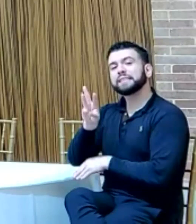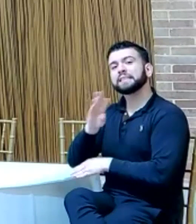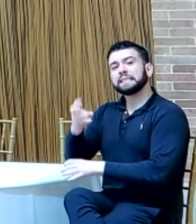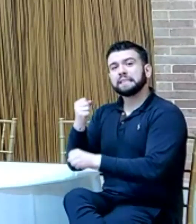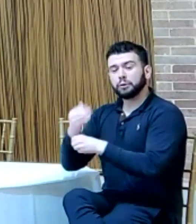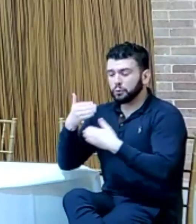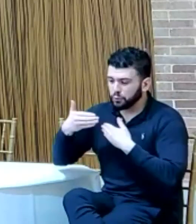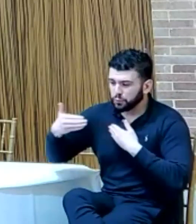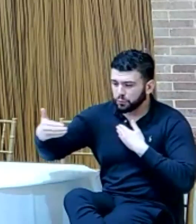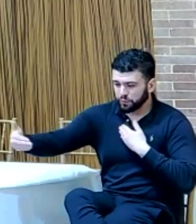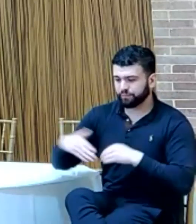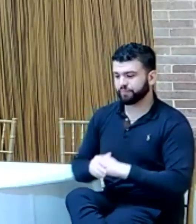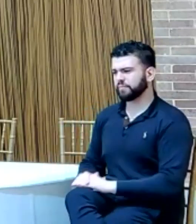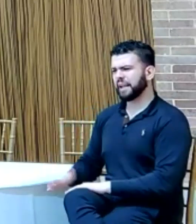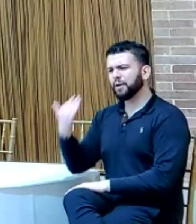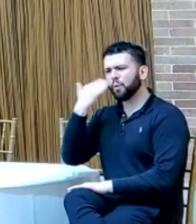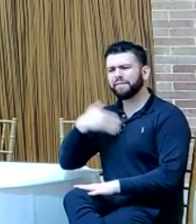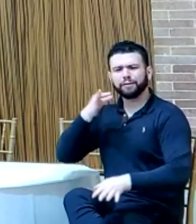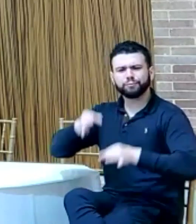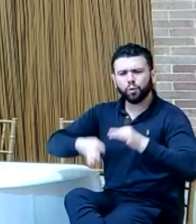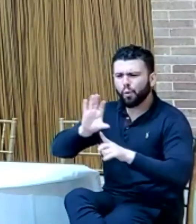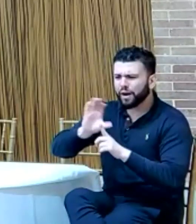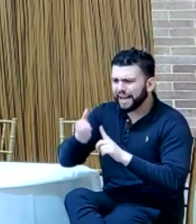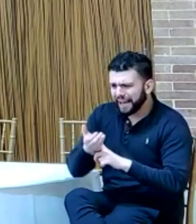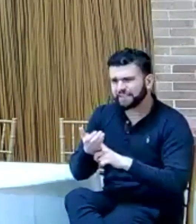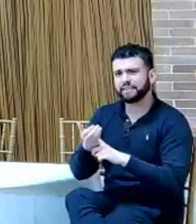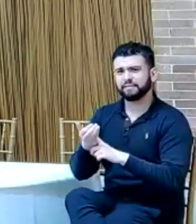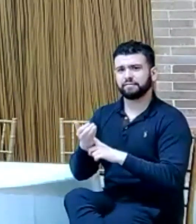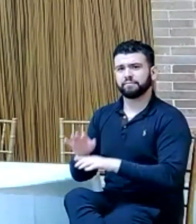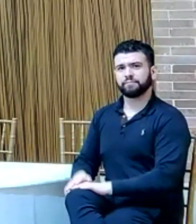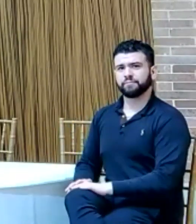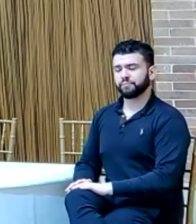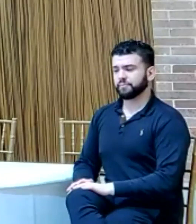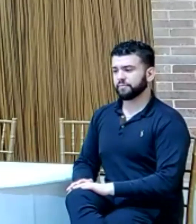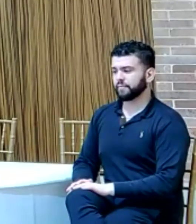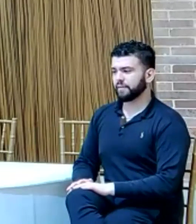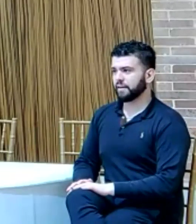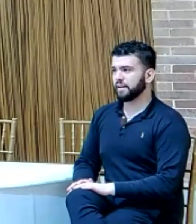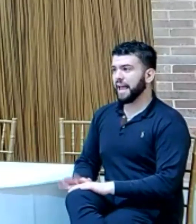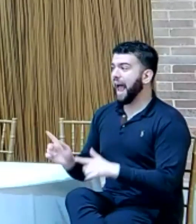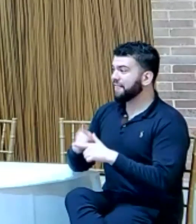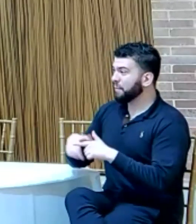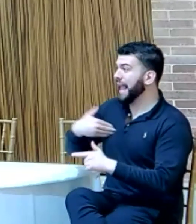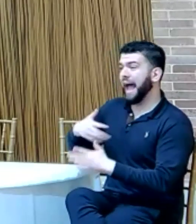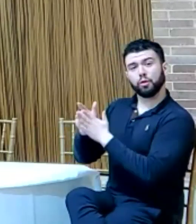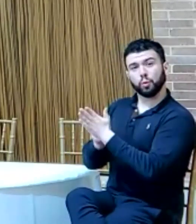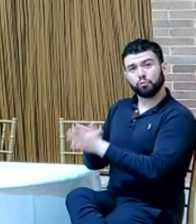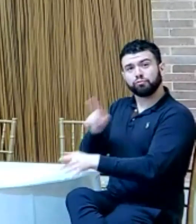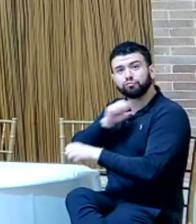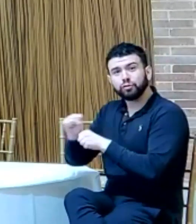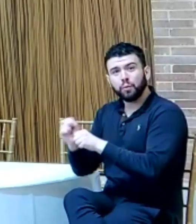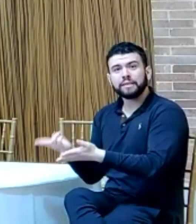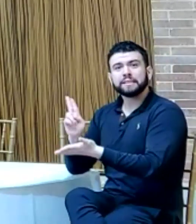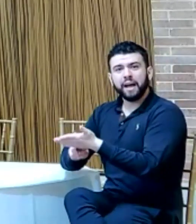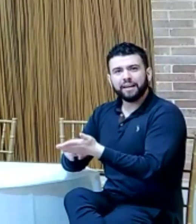had fair housing laws from court cases before the fair housing act and then we had the Fair Housing Act we still got